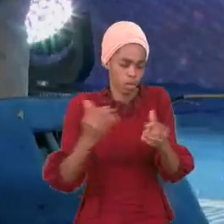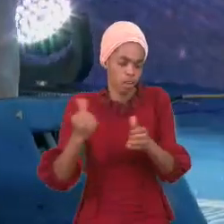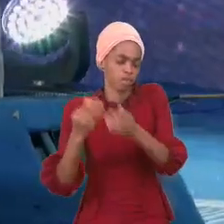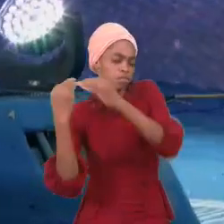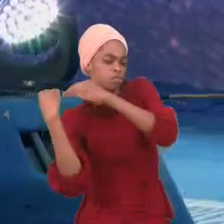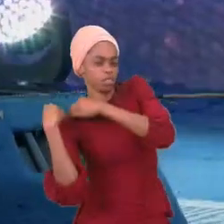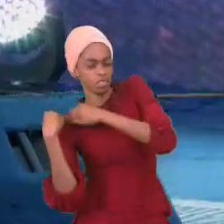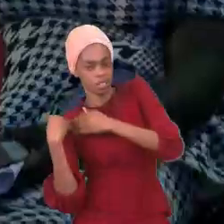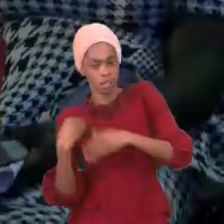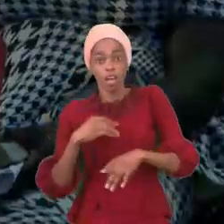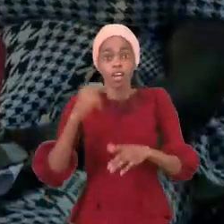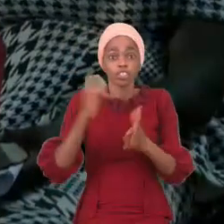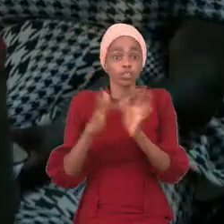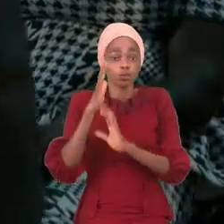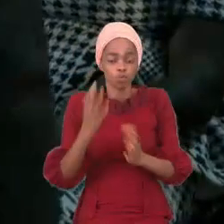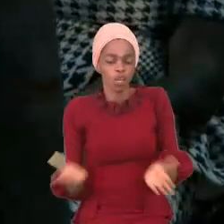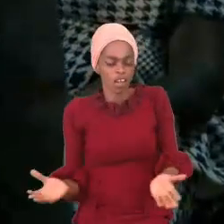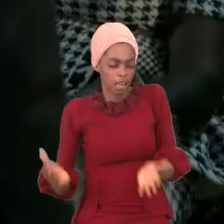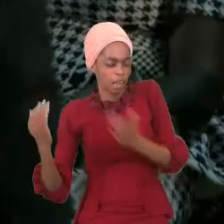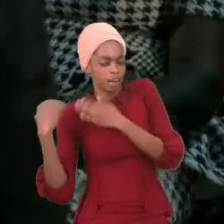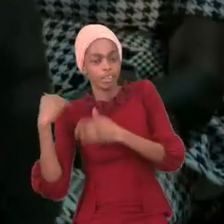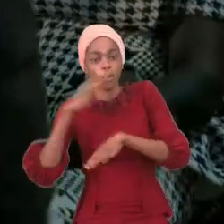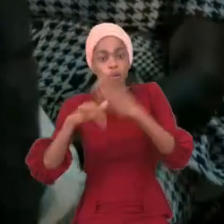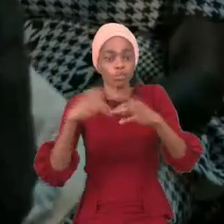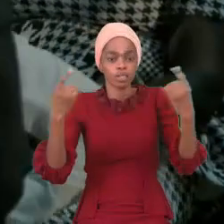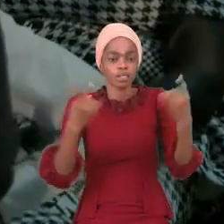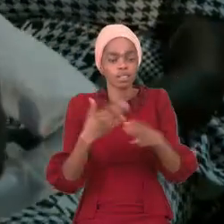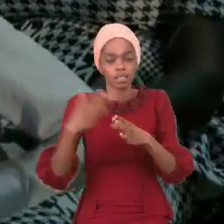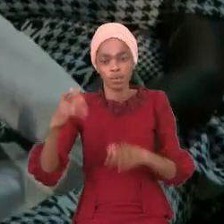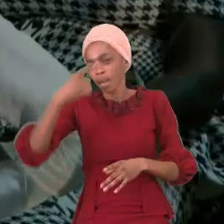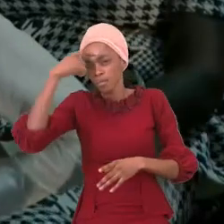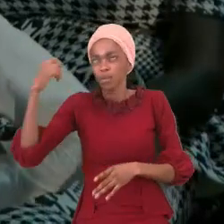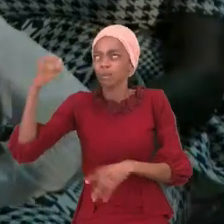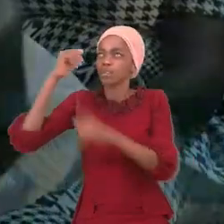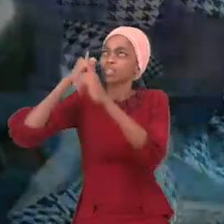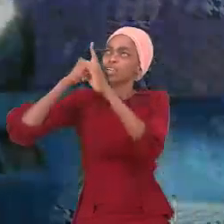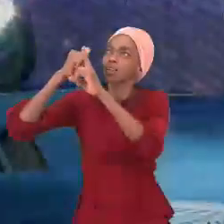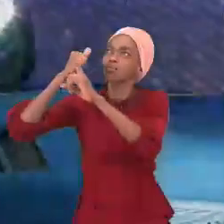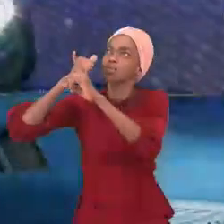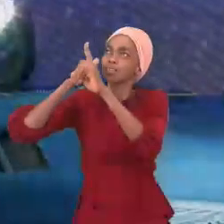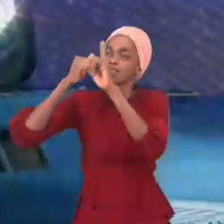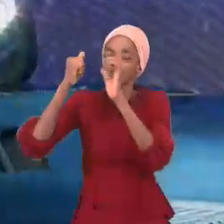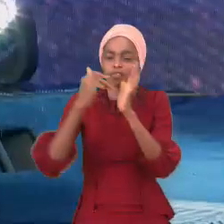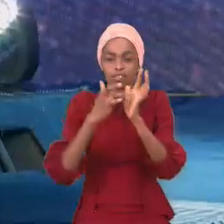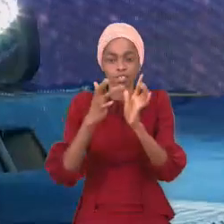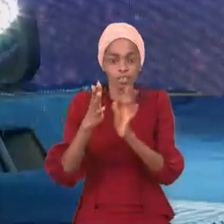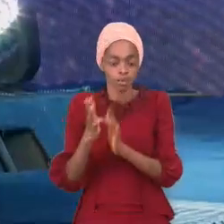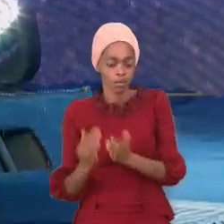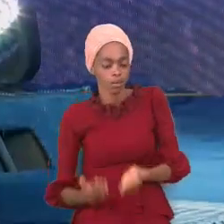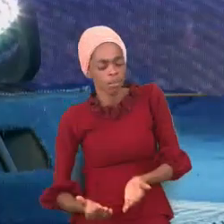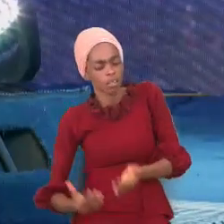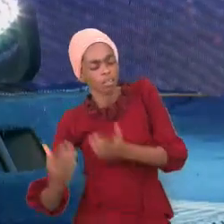will carry all your sins away, because his own self bear our